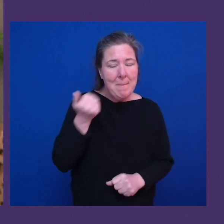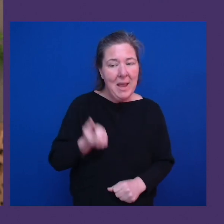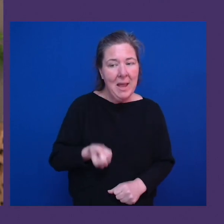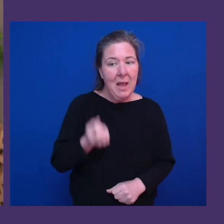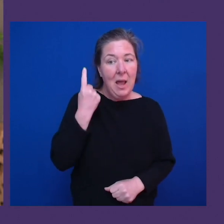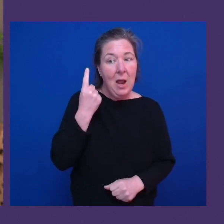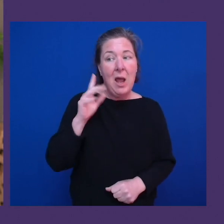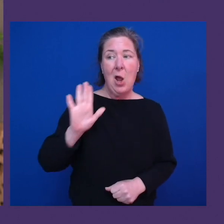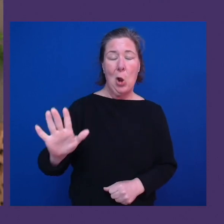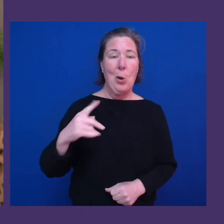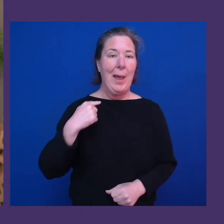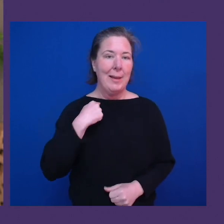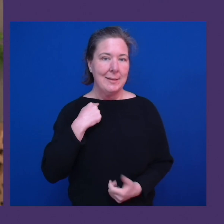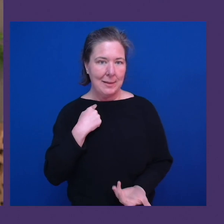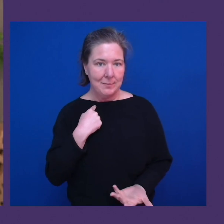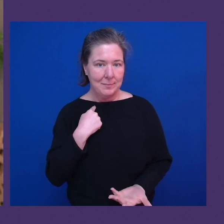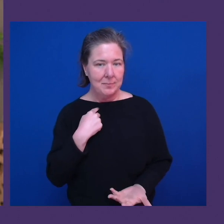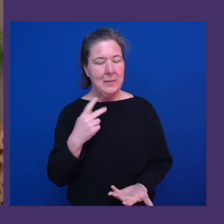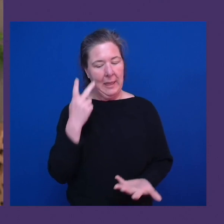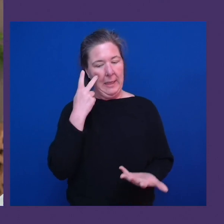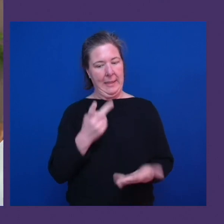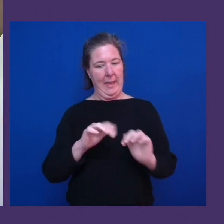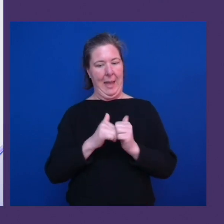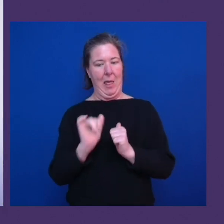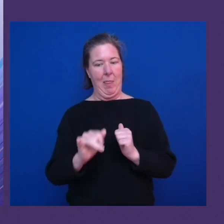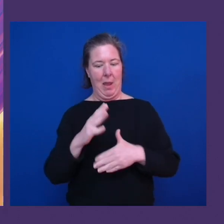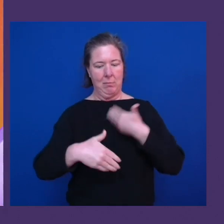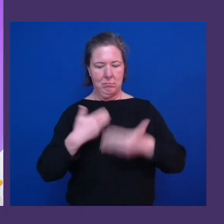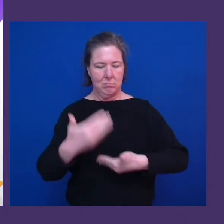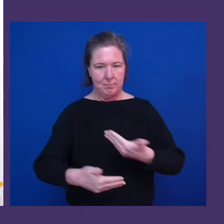her accent. Let's have a look at how that works.